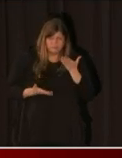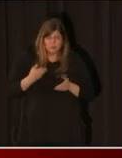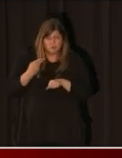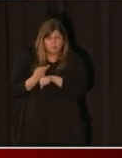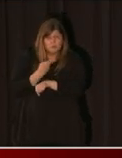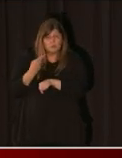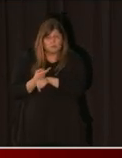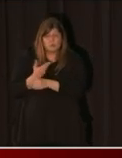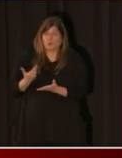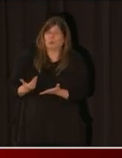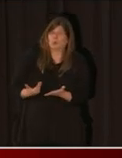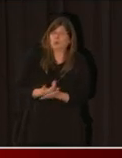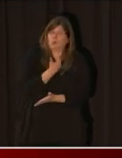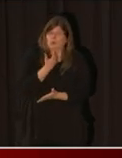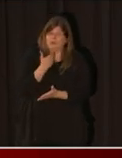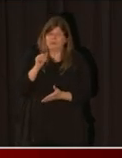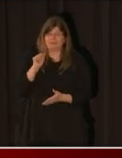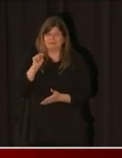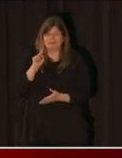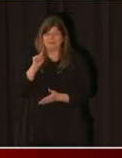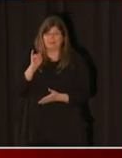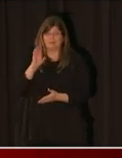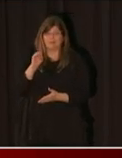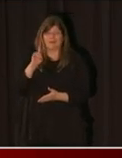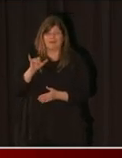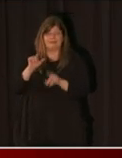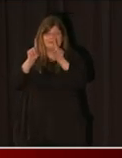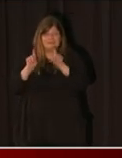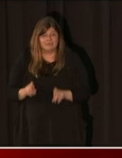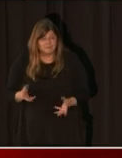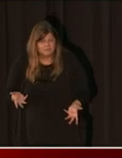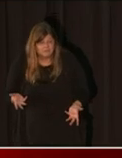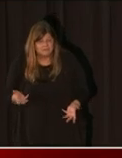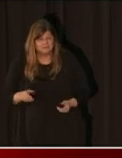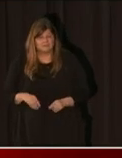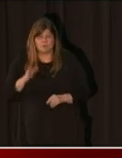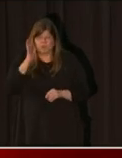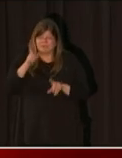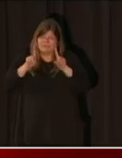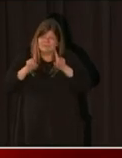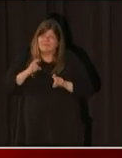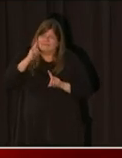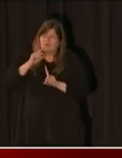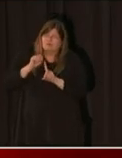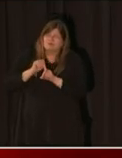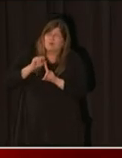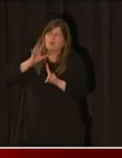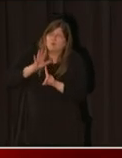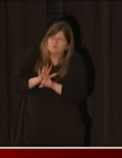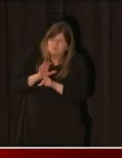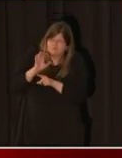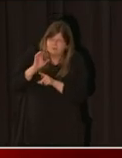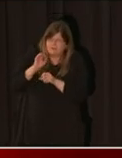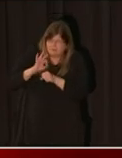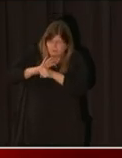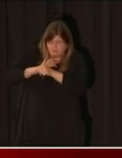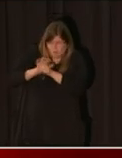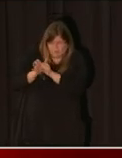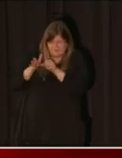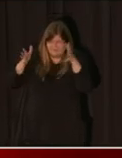market antibody tests that test for an exposure to COVID-19 that doesn't diagnose a current